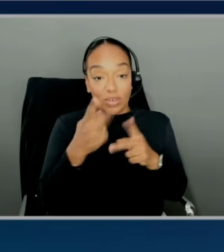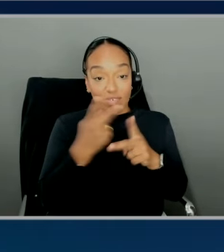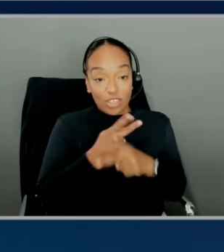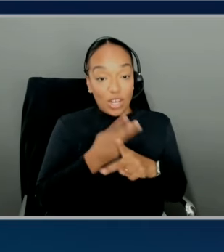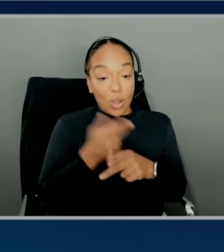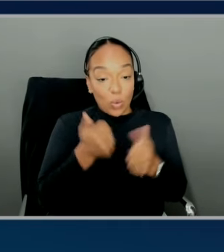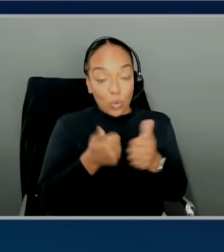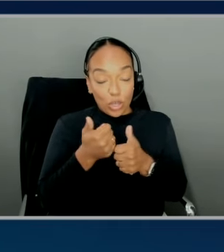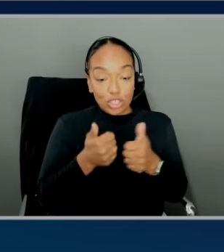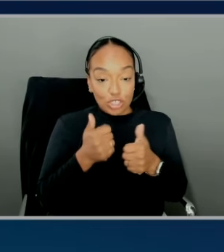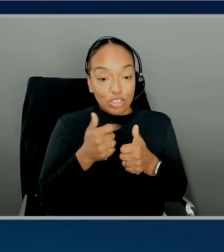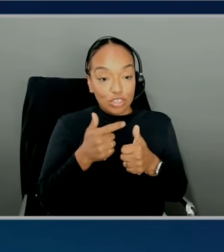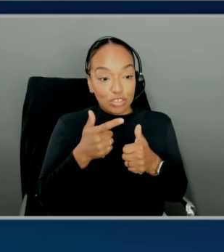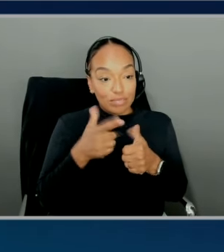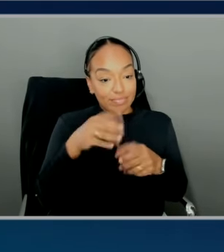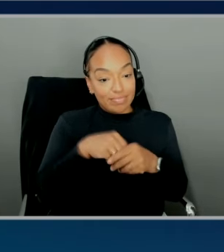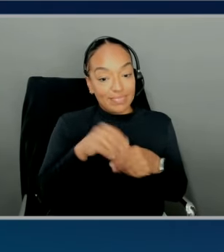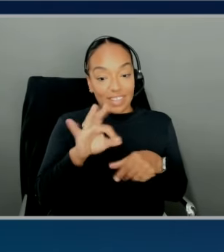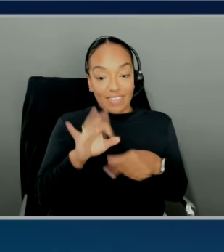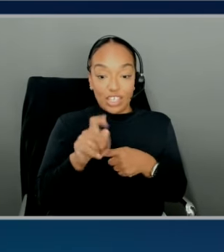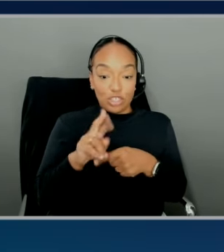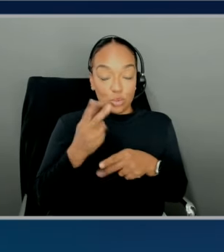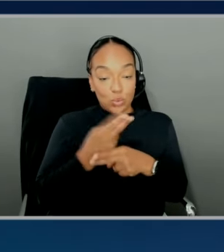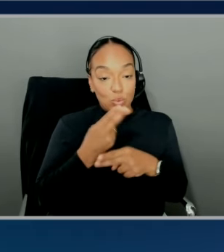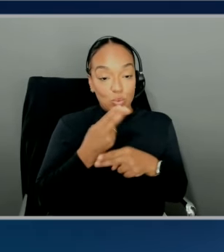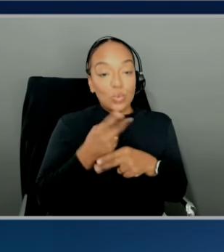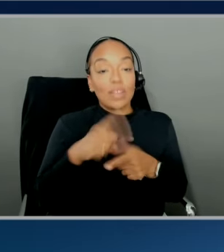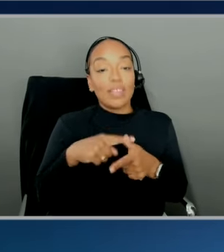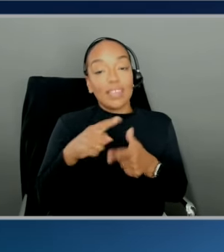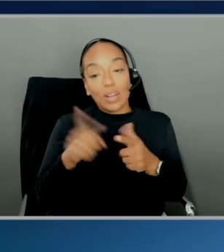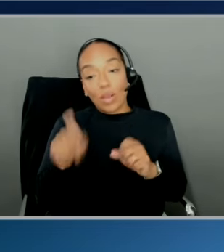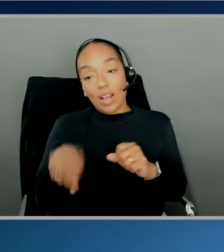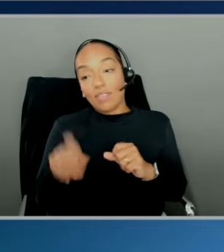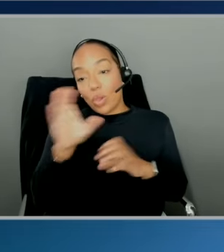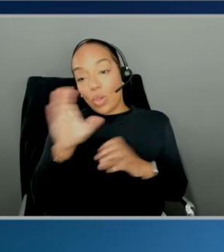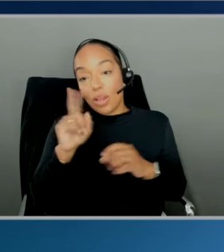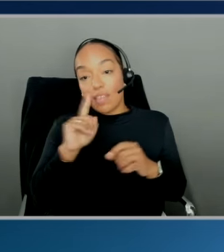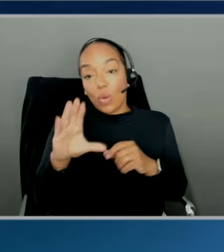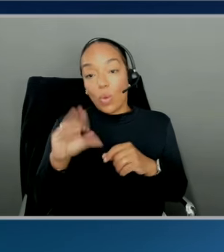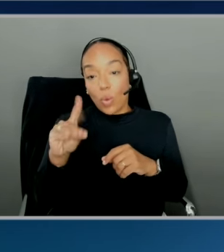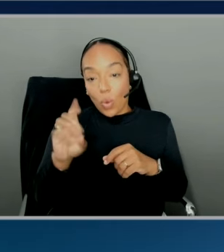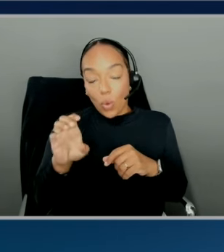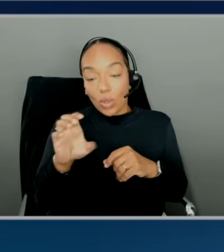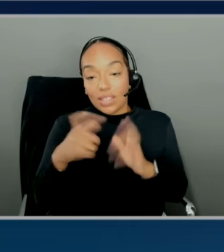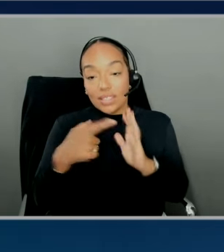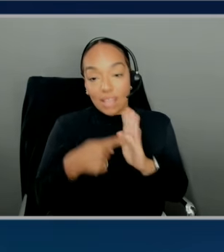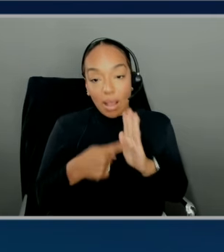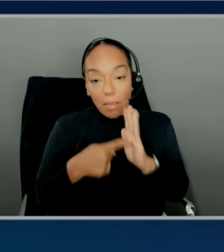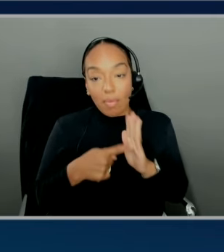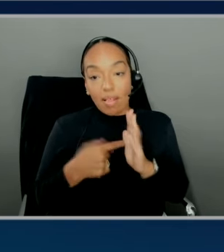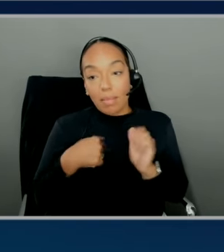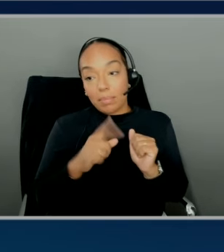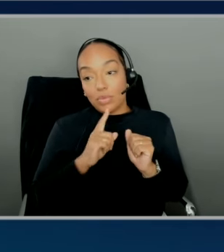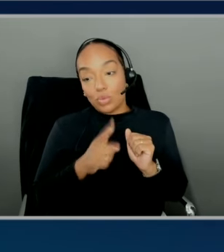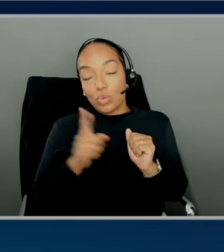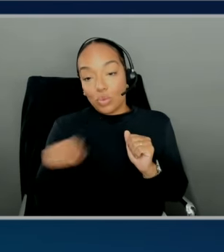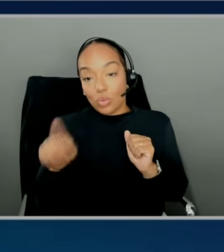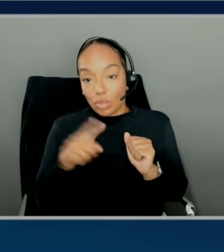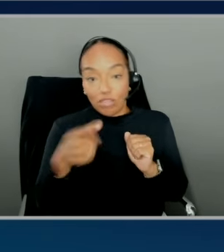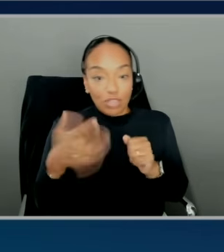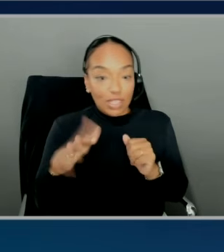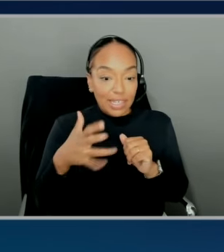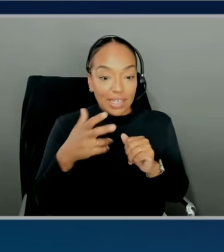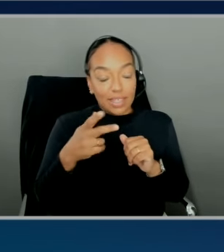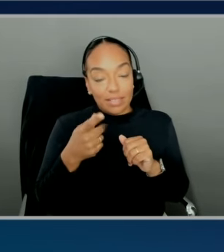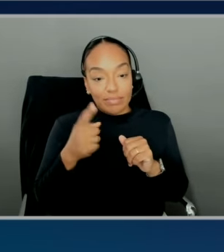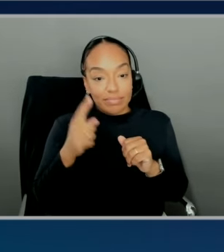and how to use, then comes the challenge of looking for code samples. I'm sure you'd have gone down the rabbit hole. Oh,